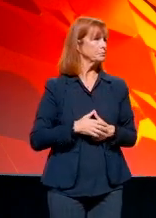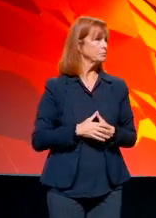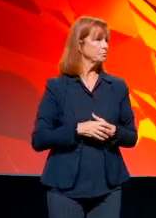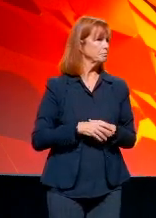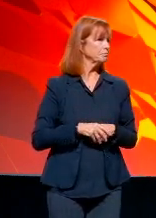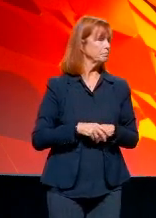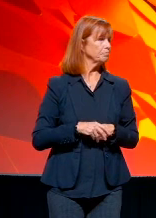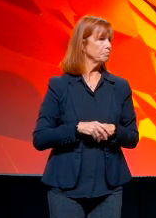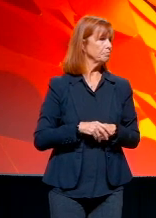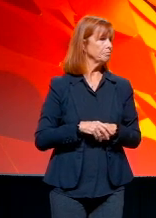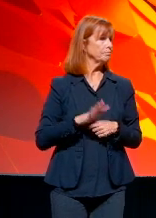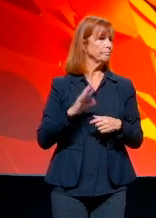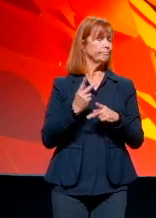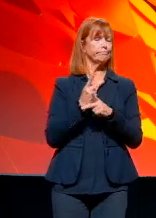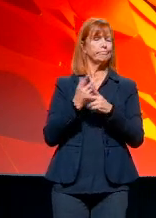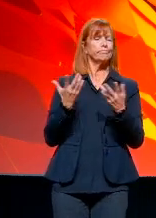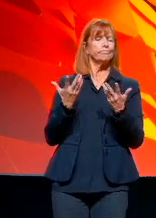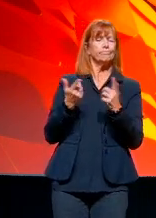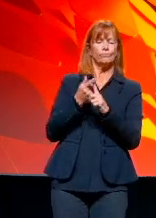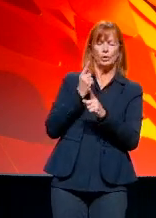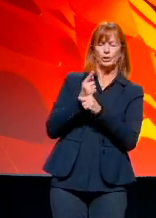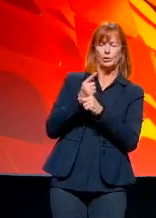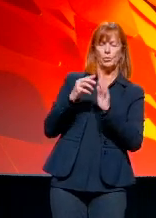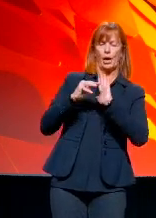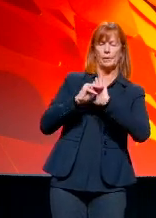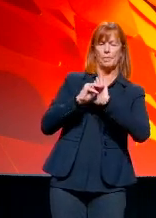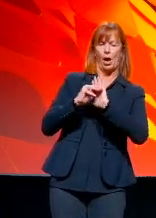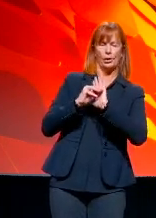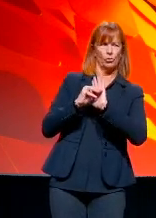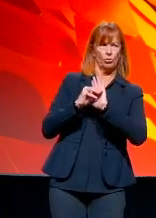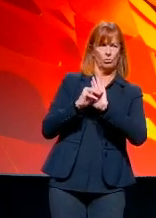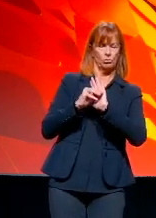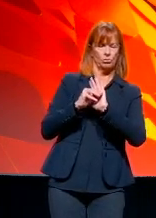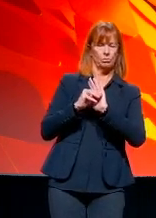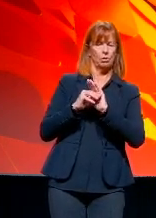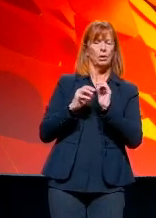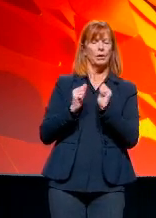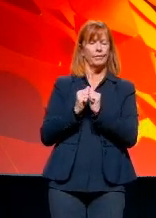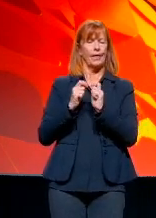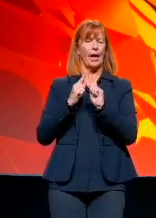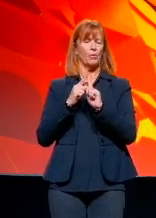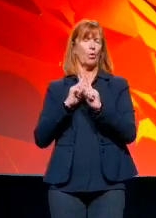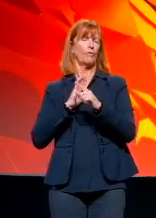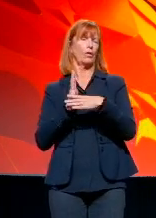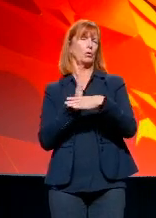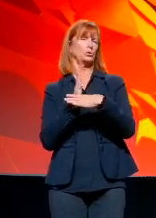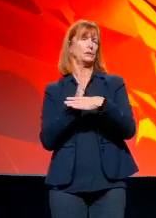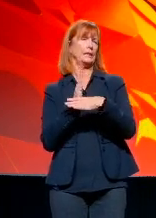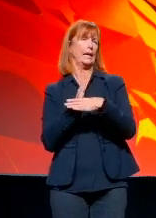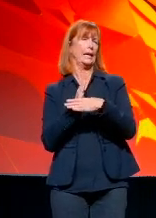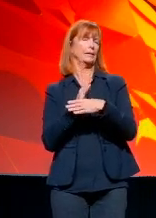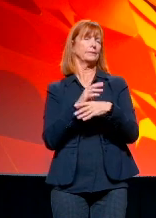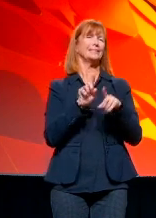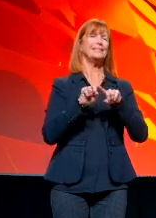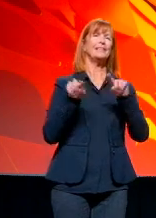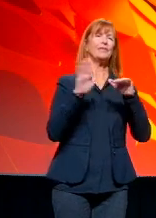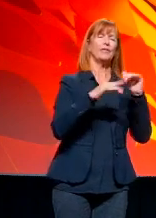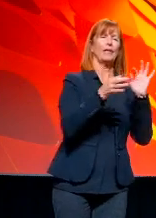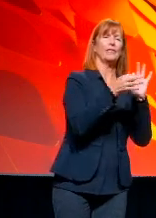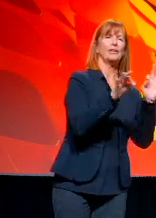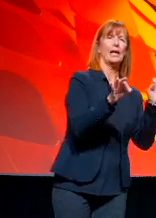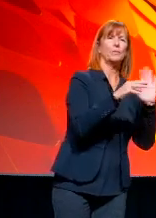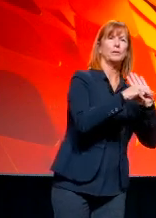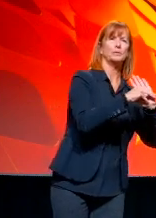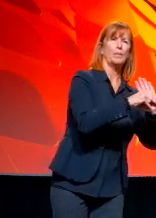yet to figure out what is the right model, the algorithm, like the architecture that scales, unlike language model that only does kind of